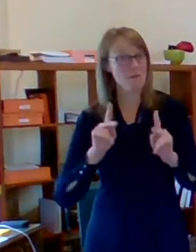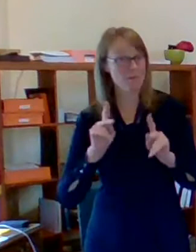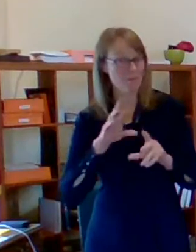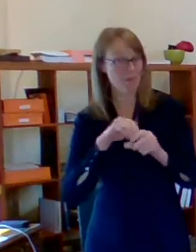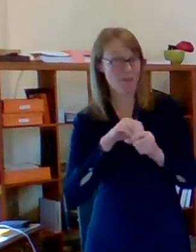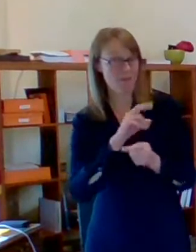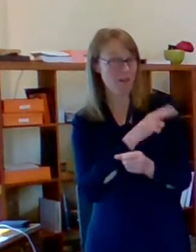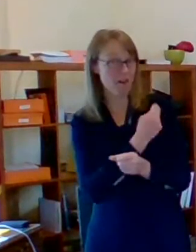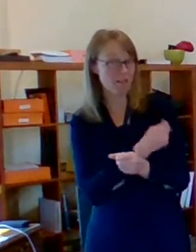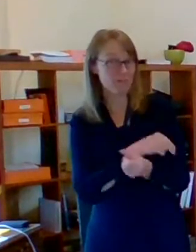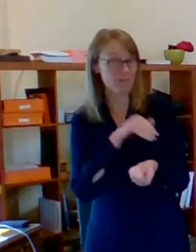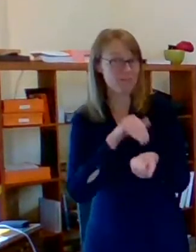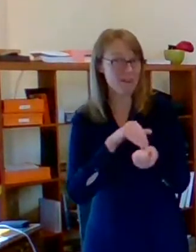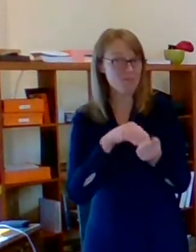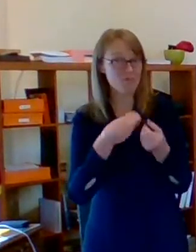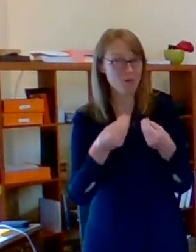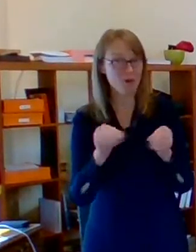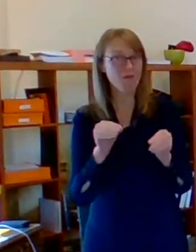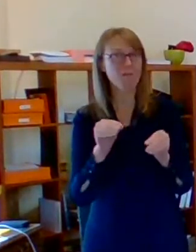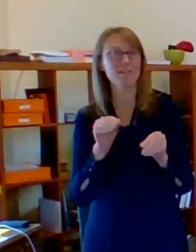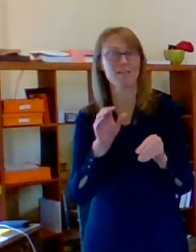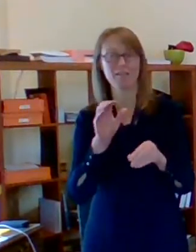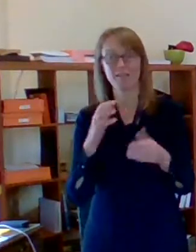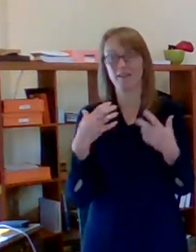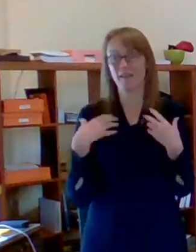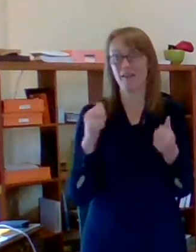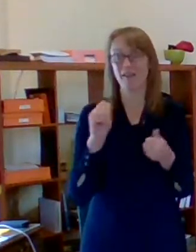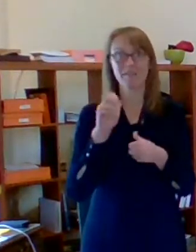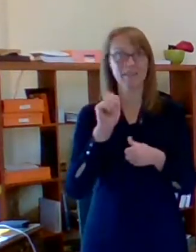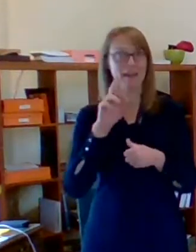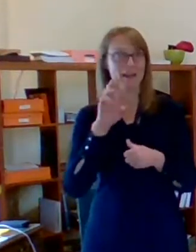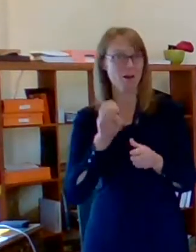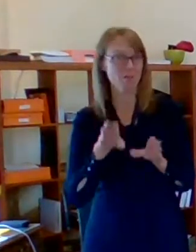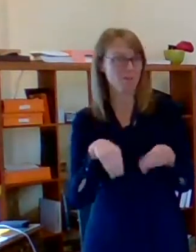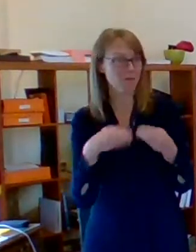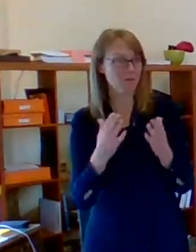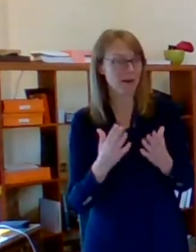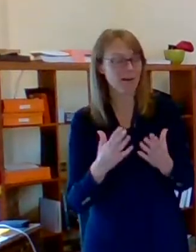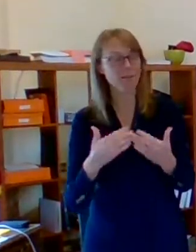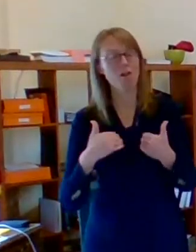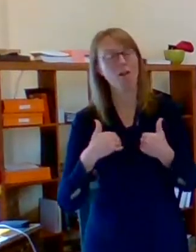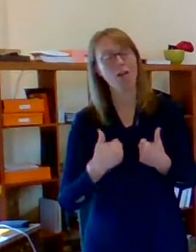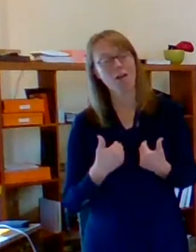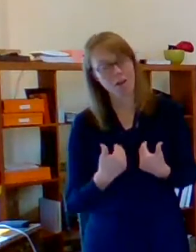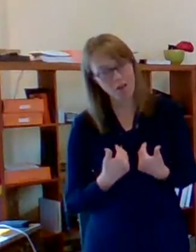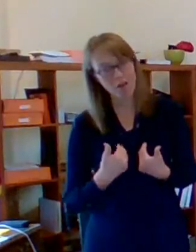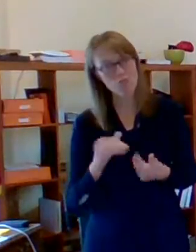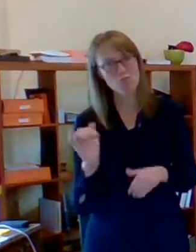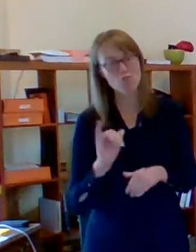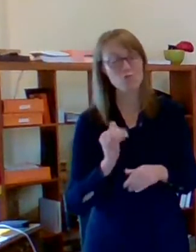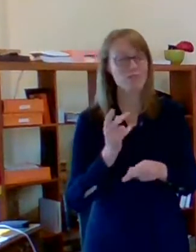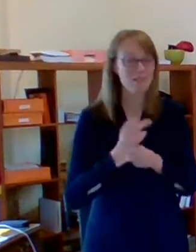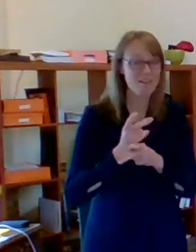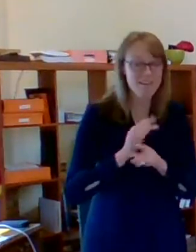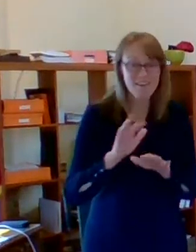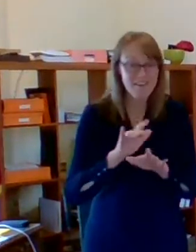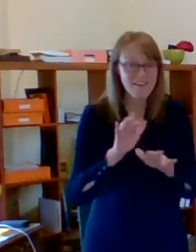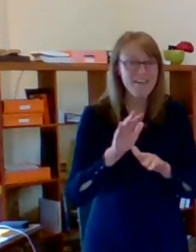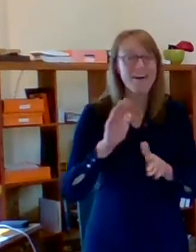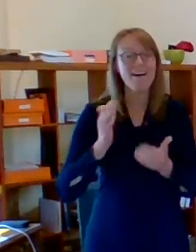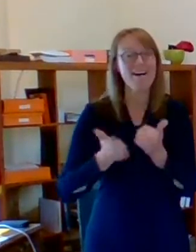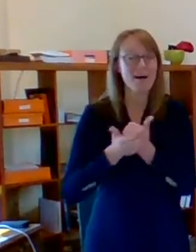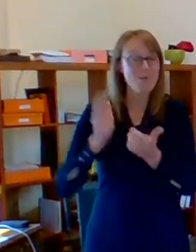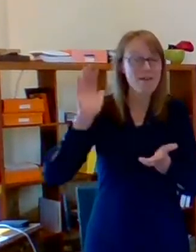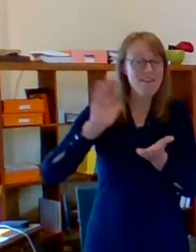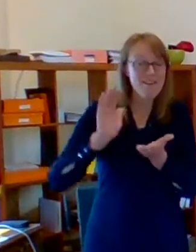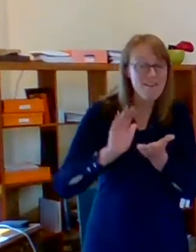working really hard, taking care of people, and then to see more and more sick people come into their